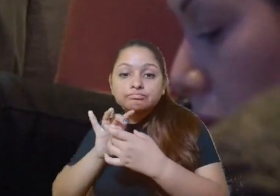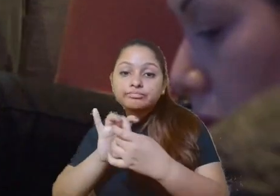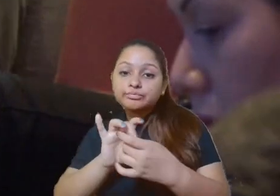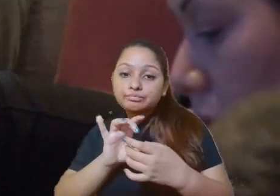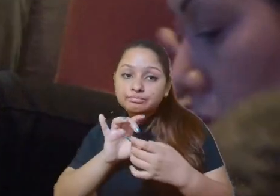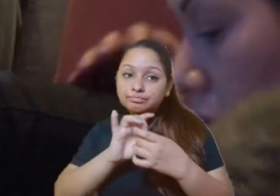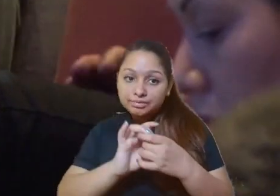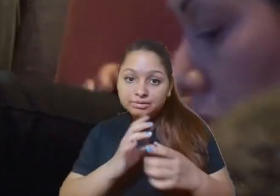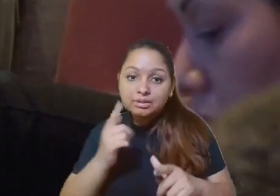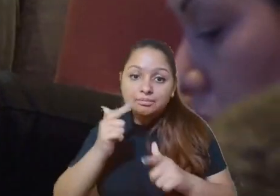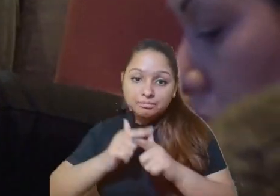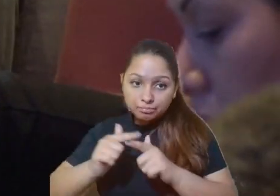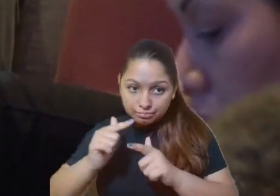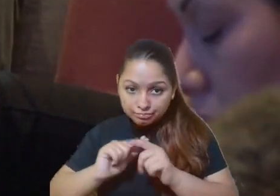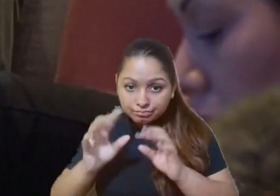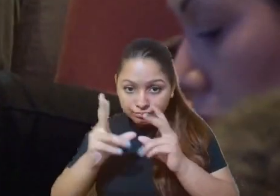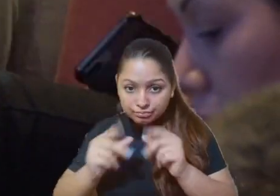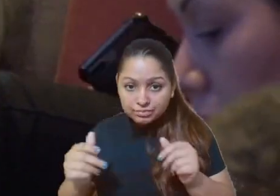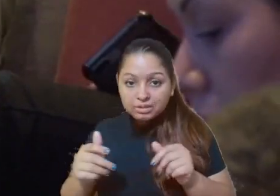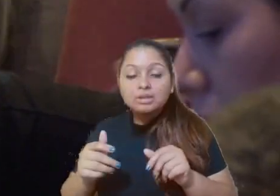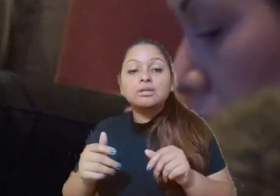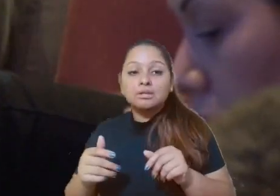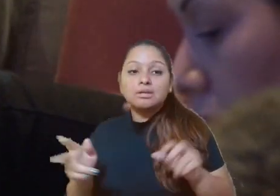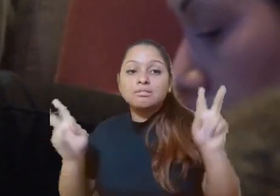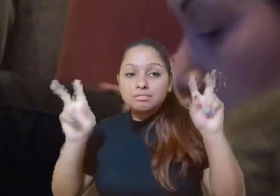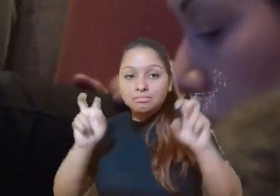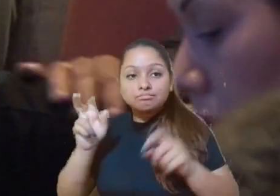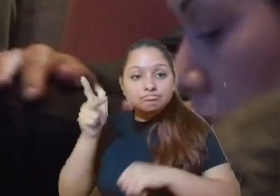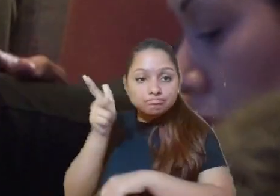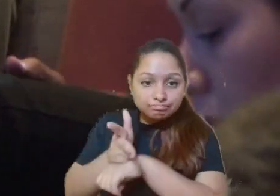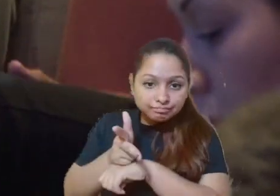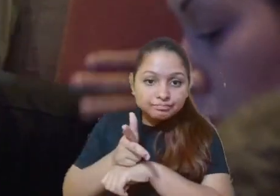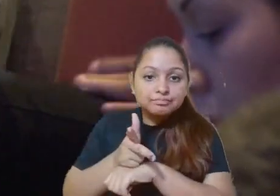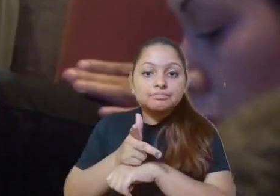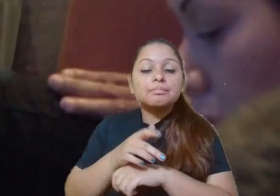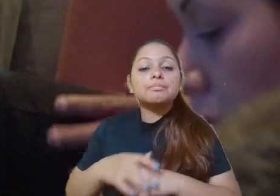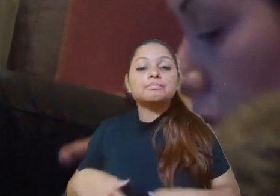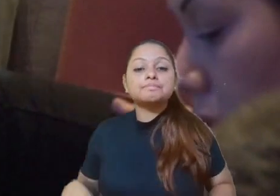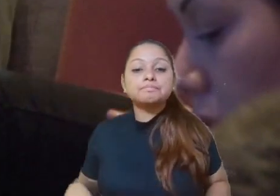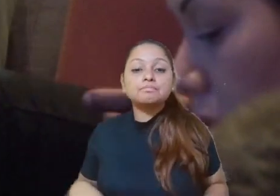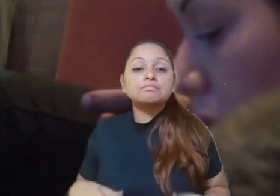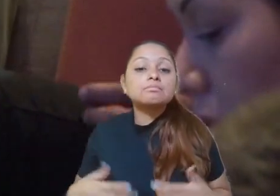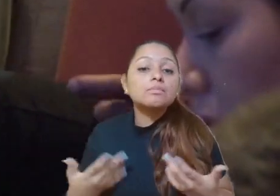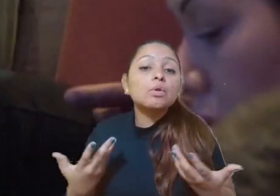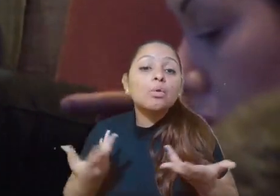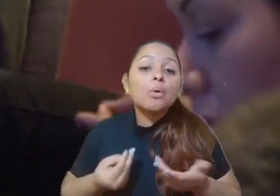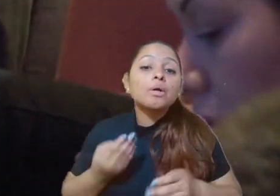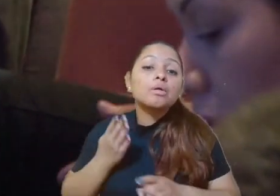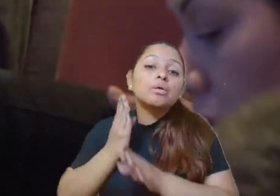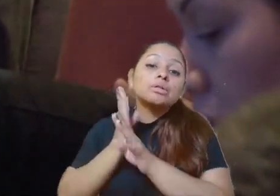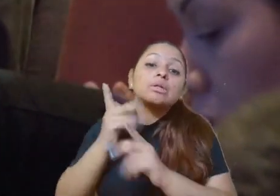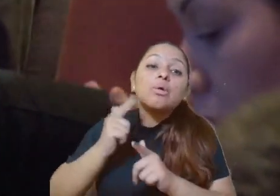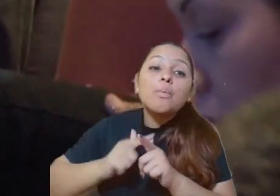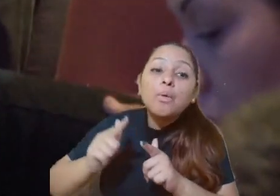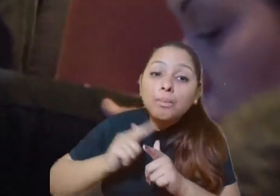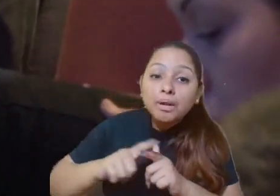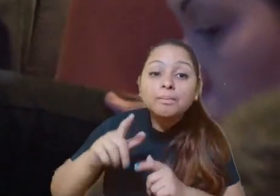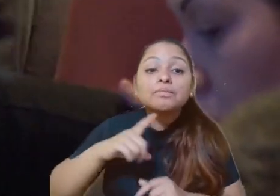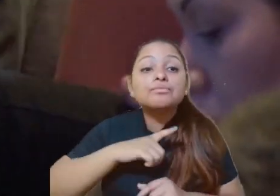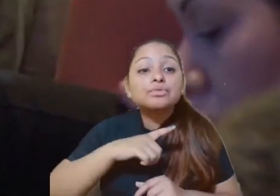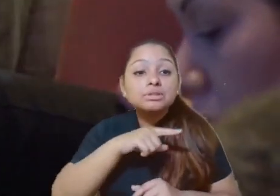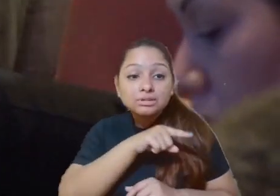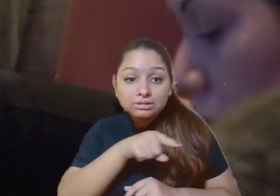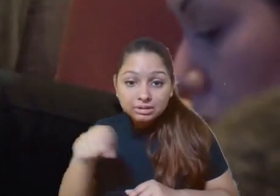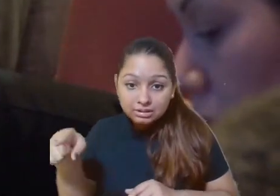solution that uses images of cameras. So I'd like to know how we can find what are the problems that we have